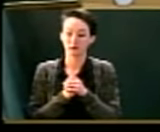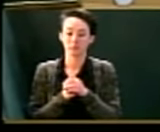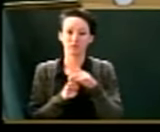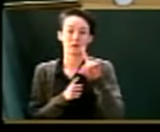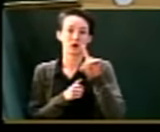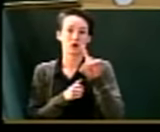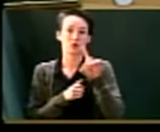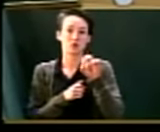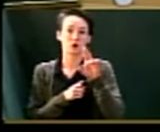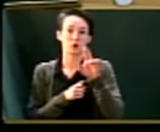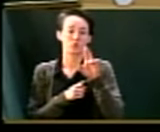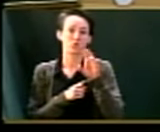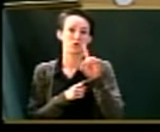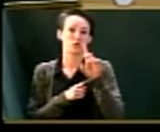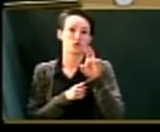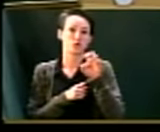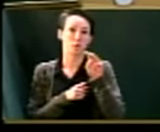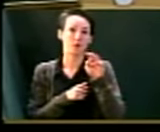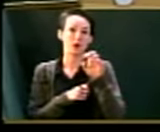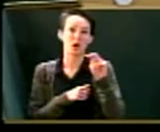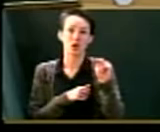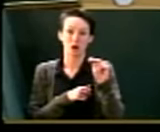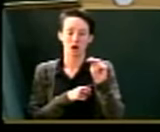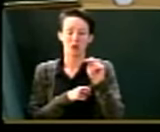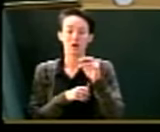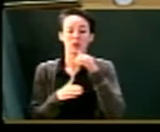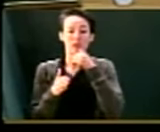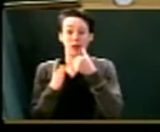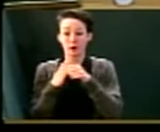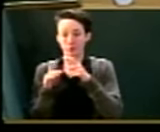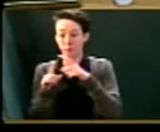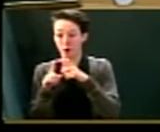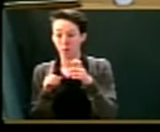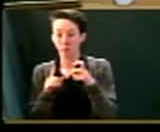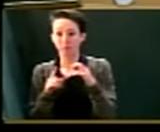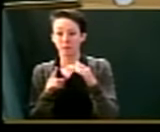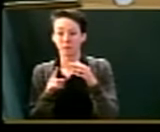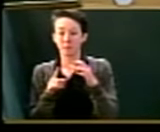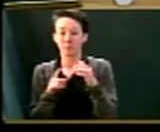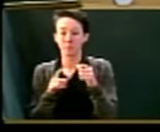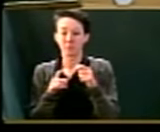Dr. Drummond, the letter